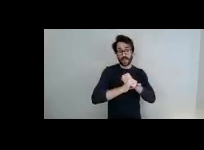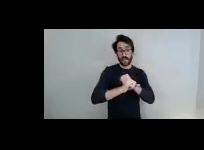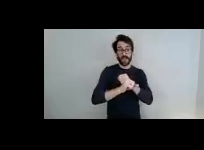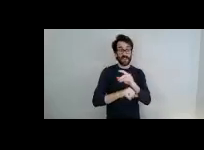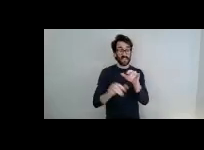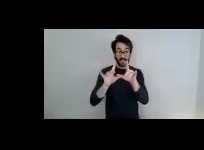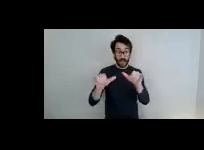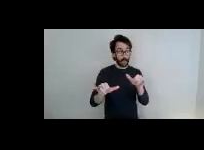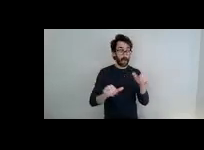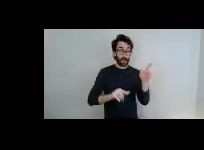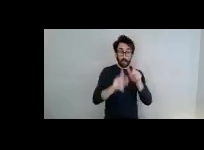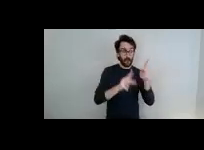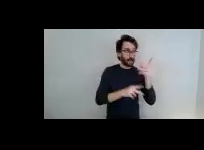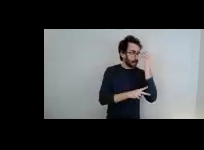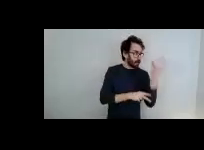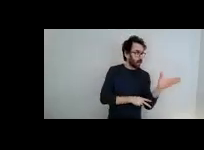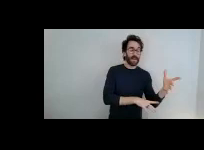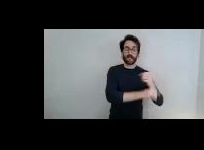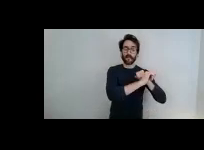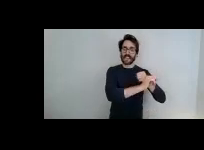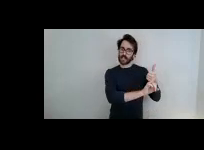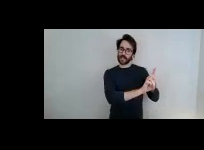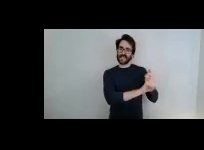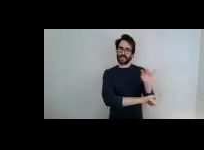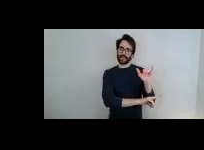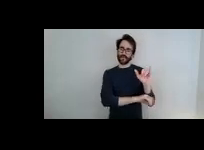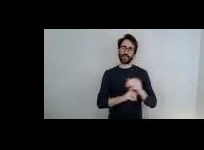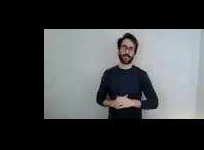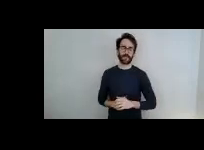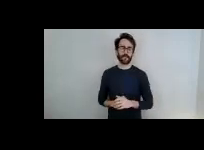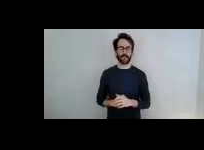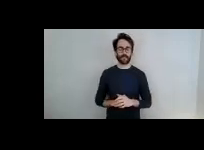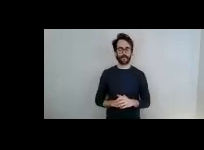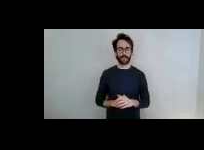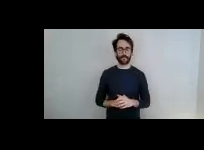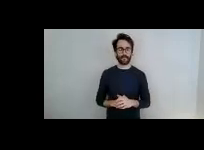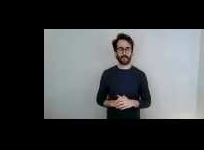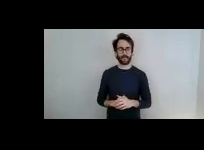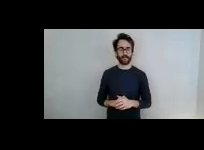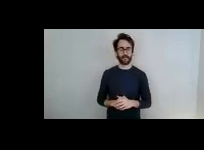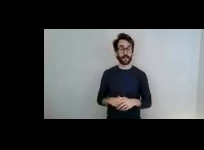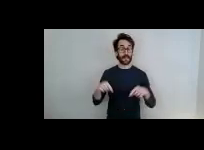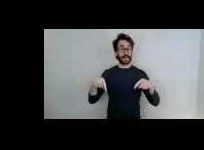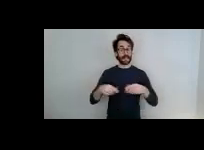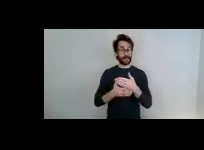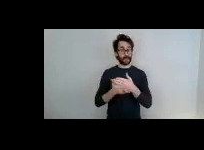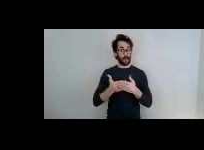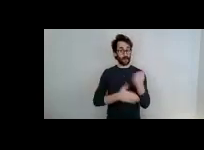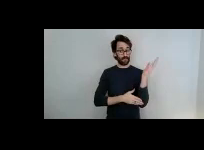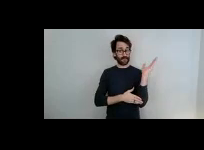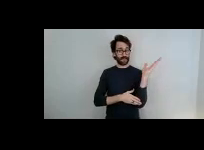so that you can also protect yourself. So this part of the presentation, I'm going to really focus on what are some of